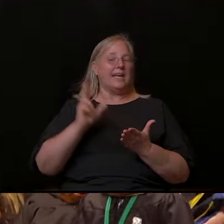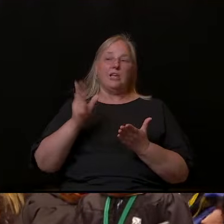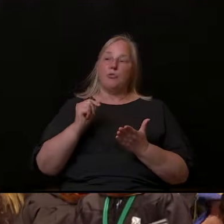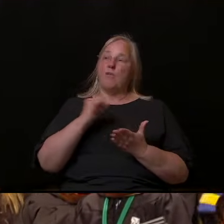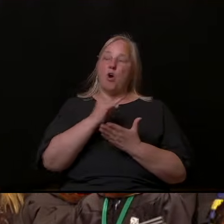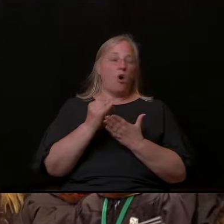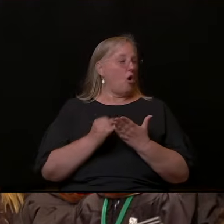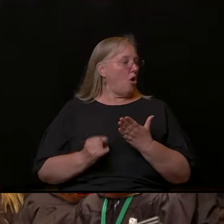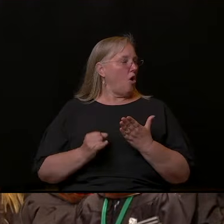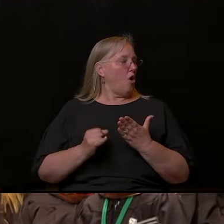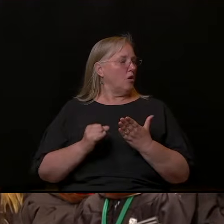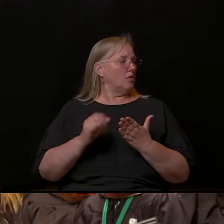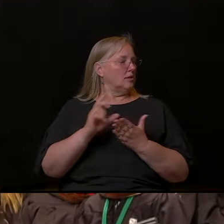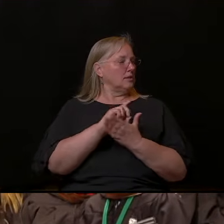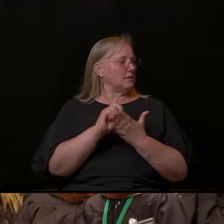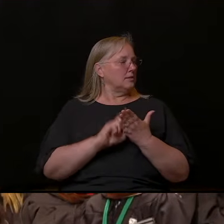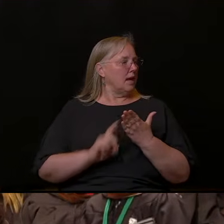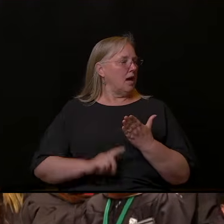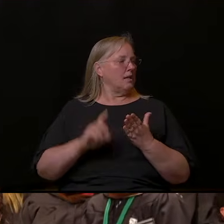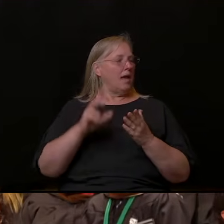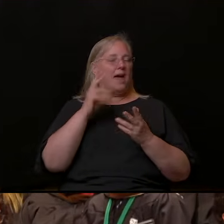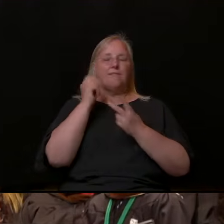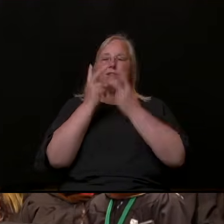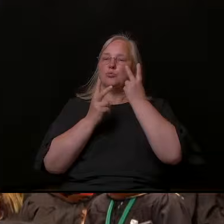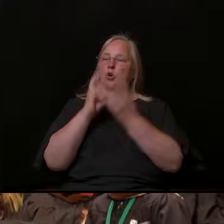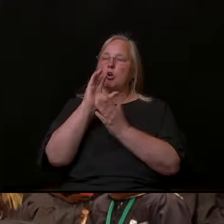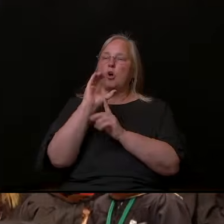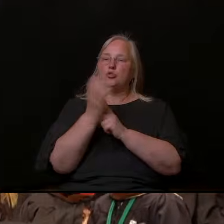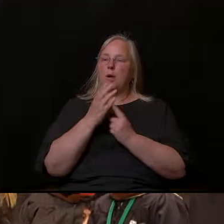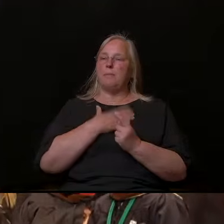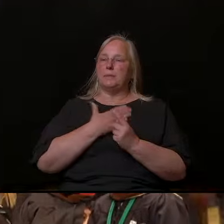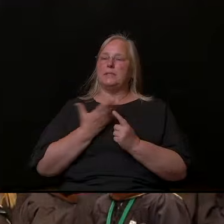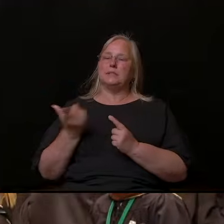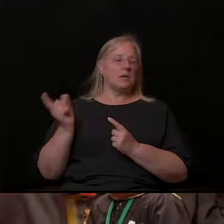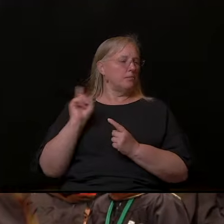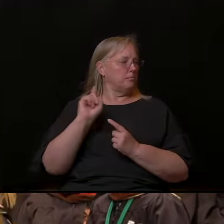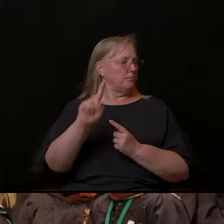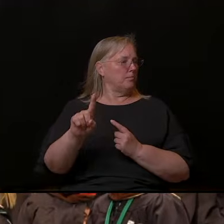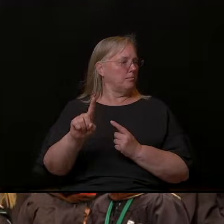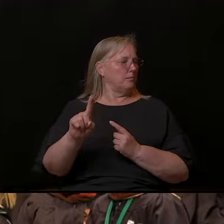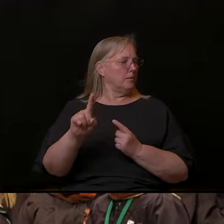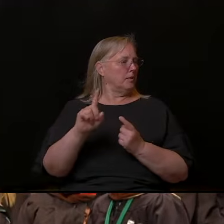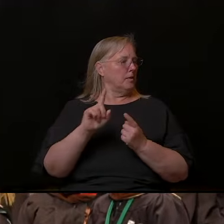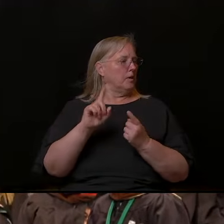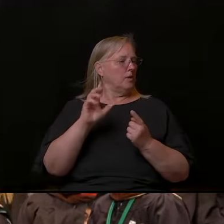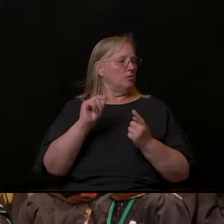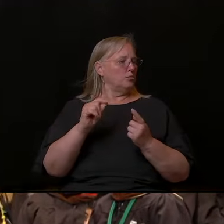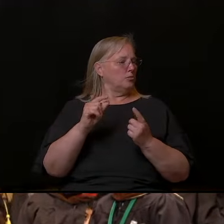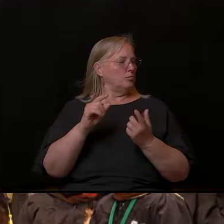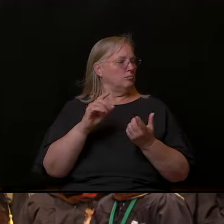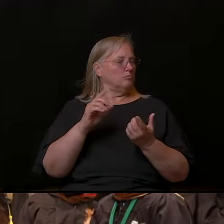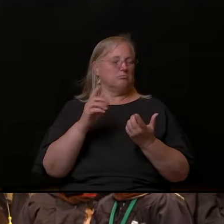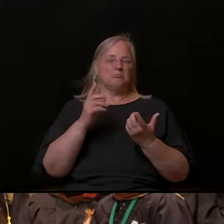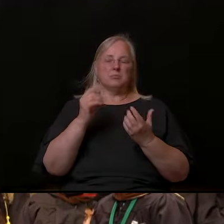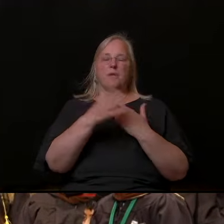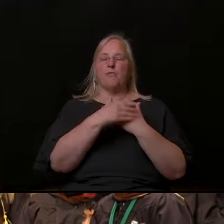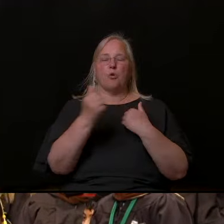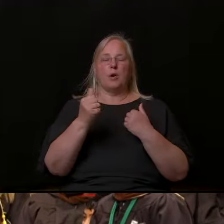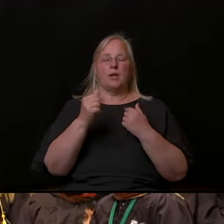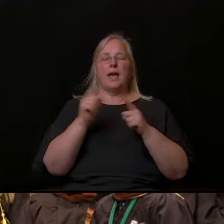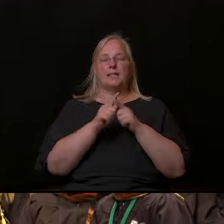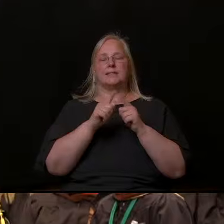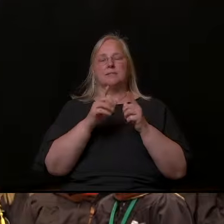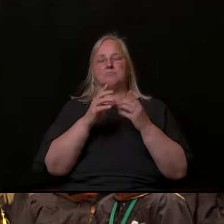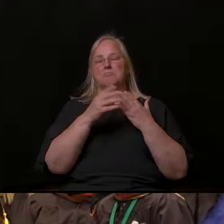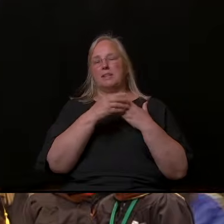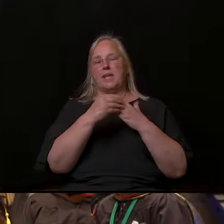candidates please come forward as instructed by the usher? And will Christian Bjornerd, chair of the graphic design department, please come forward